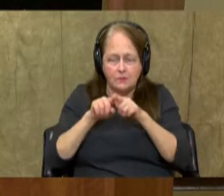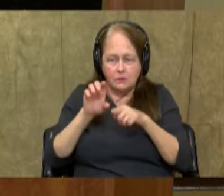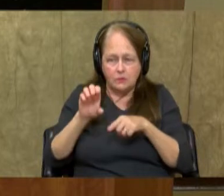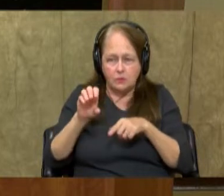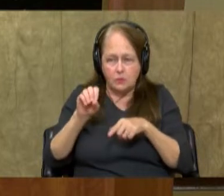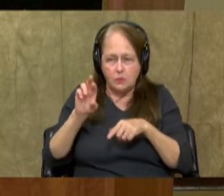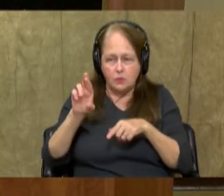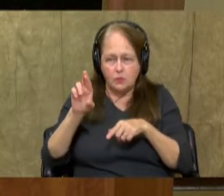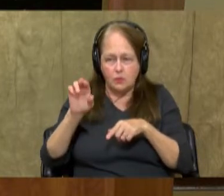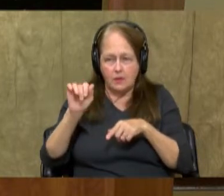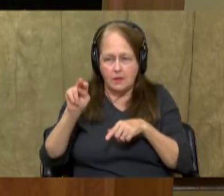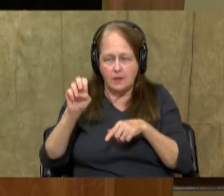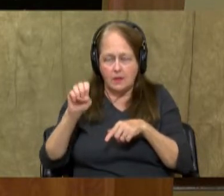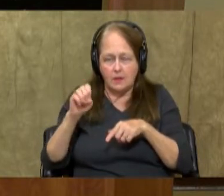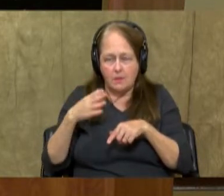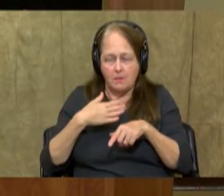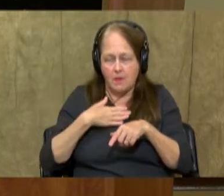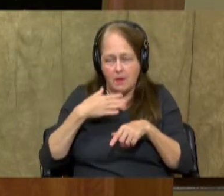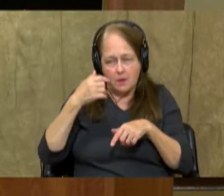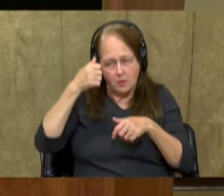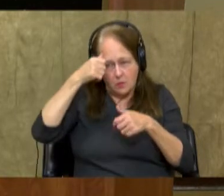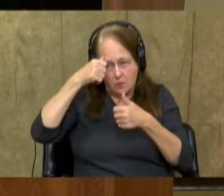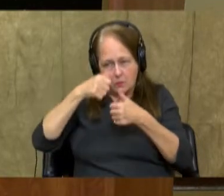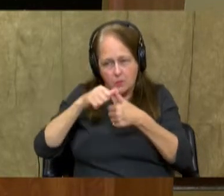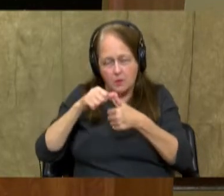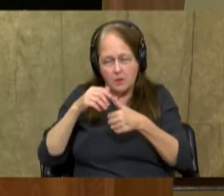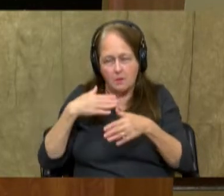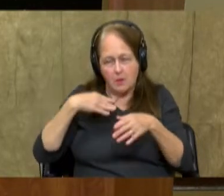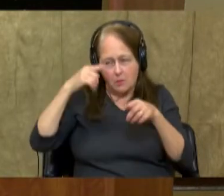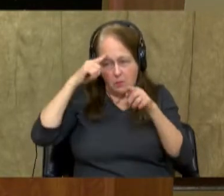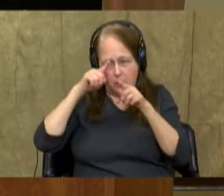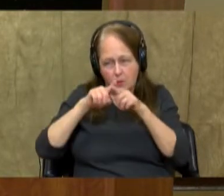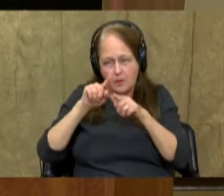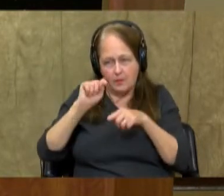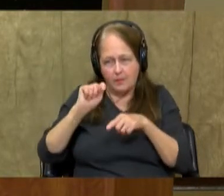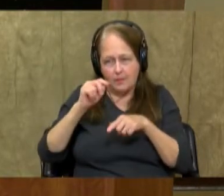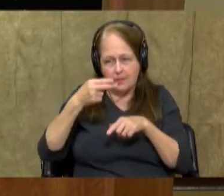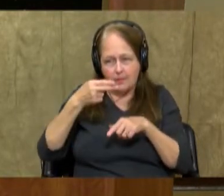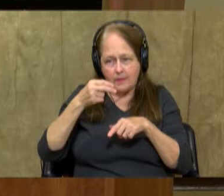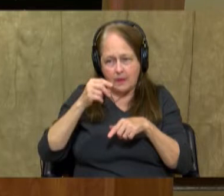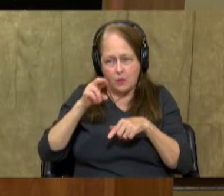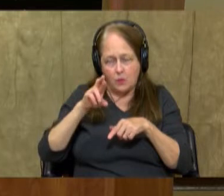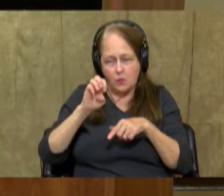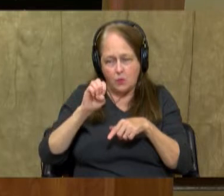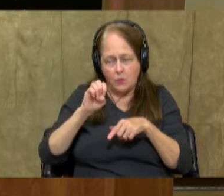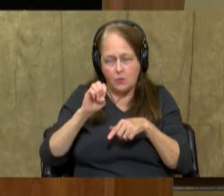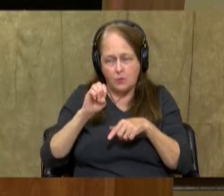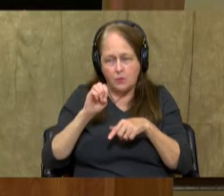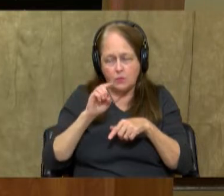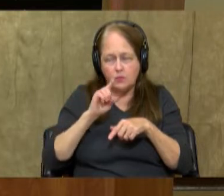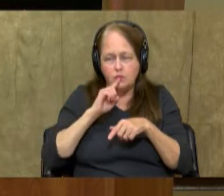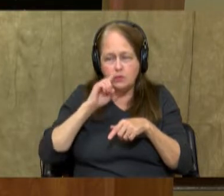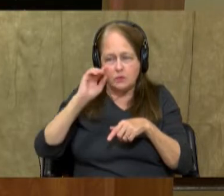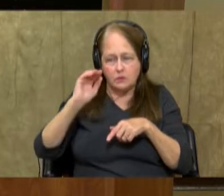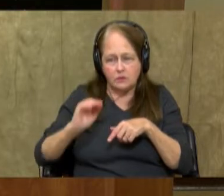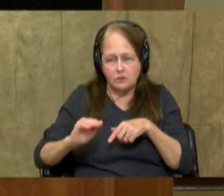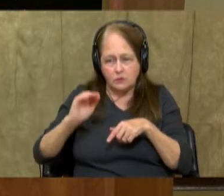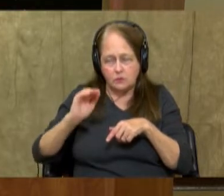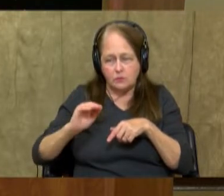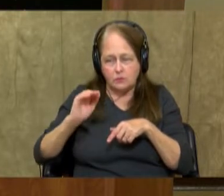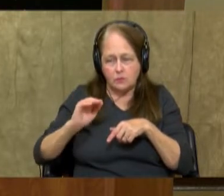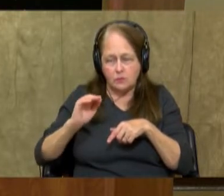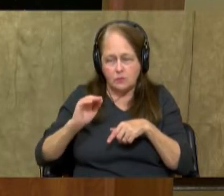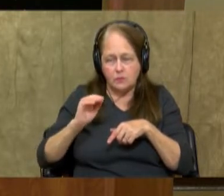wrote, "My earliest impressions of my brother Theodore are of a rather small,